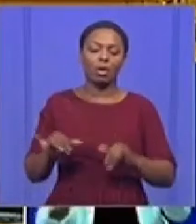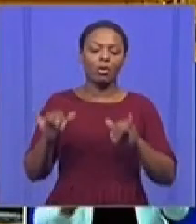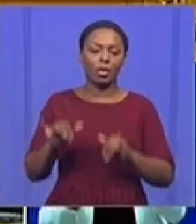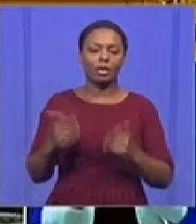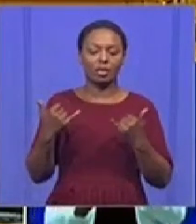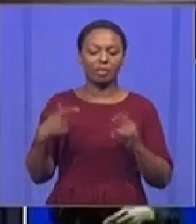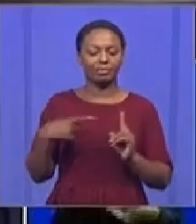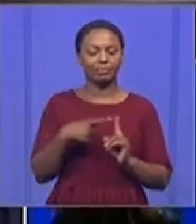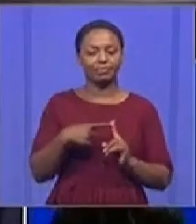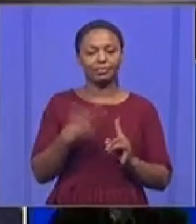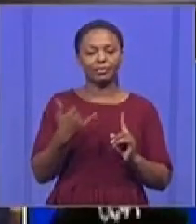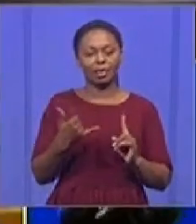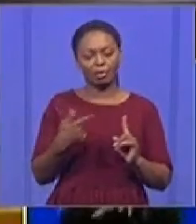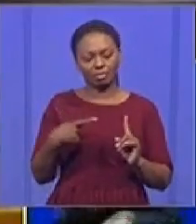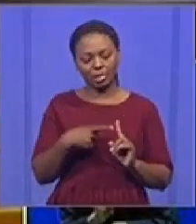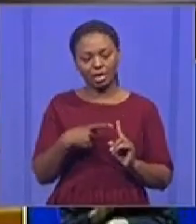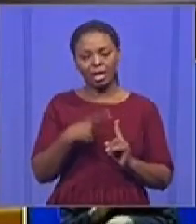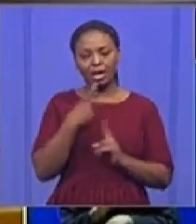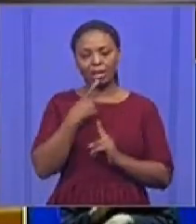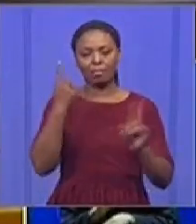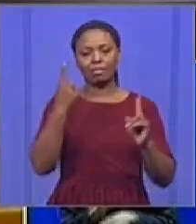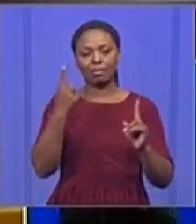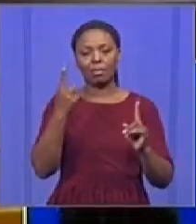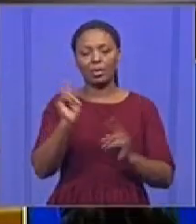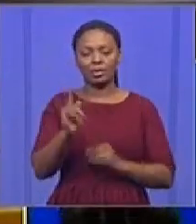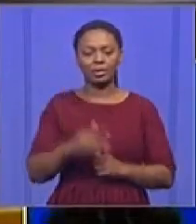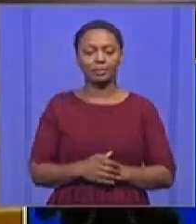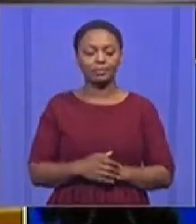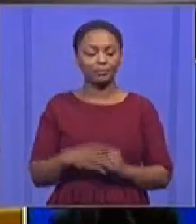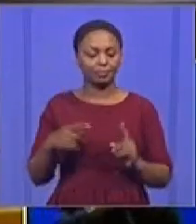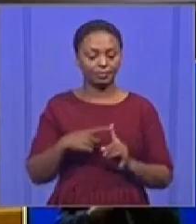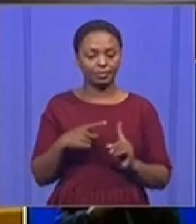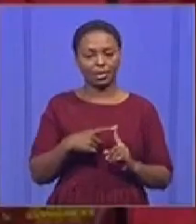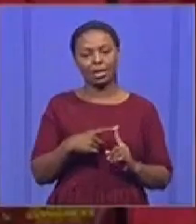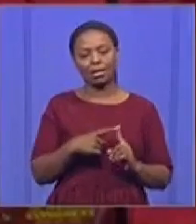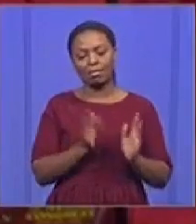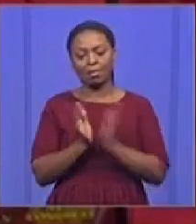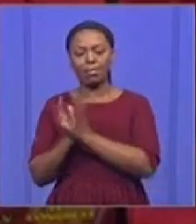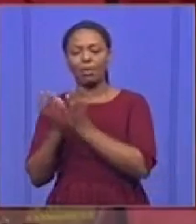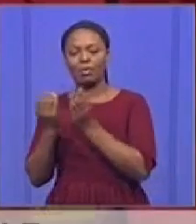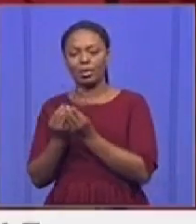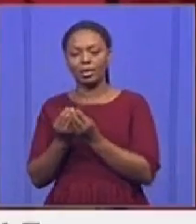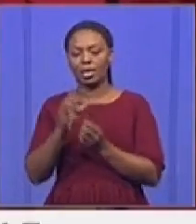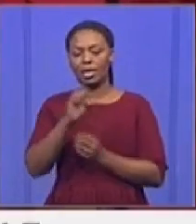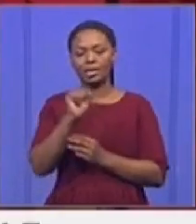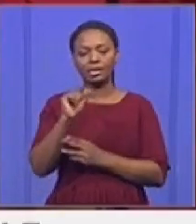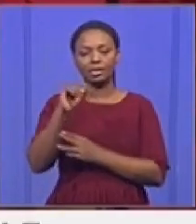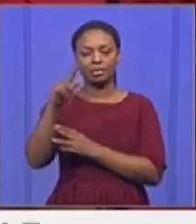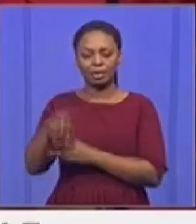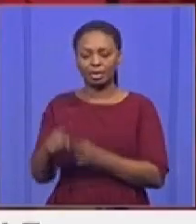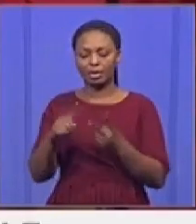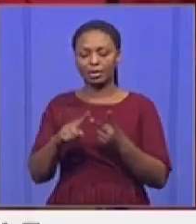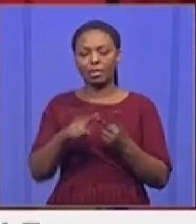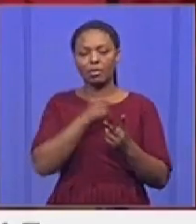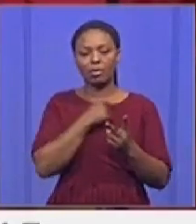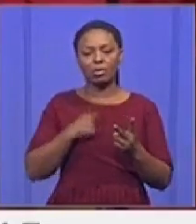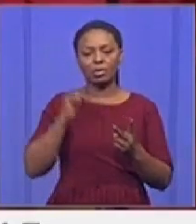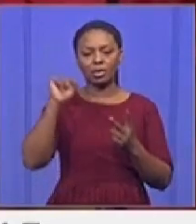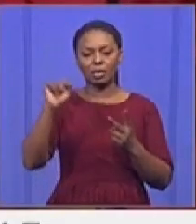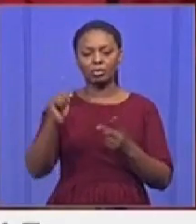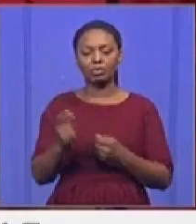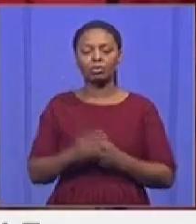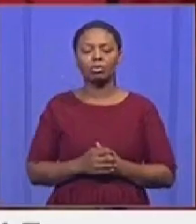moporesidente Ramaphosa. Mo bokutlong jwa beke moporesidente o ne a kopane le ditokololo tsa Semphato, SACP le COSATU go